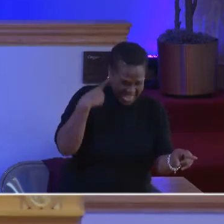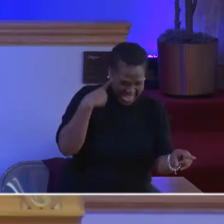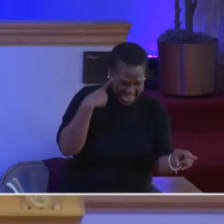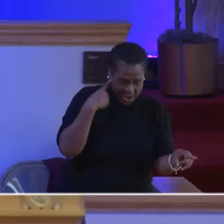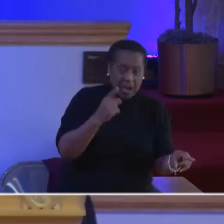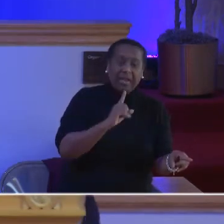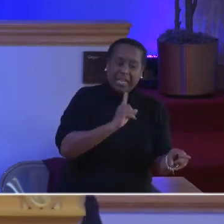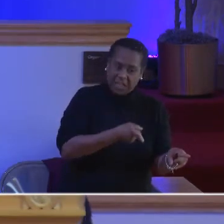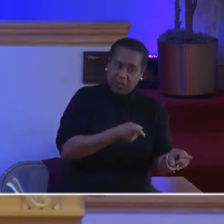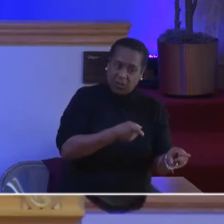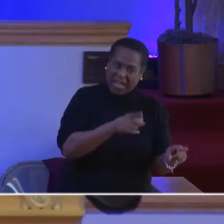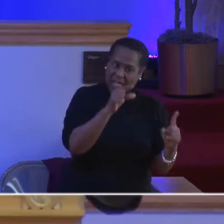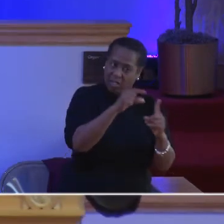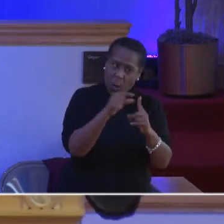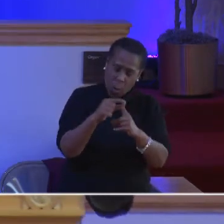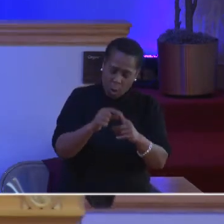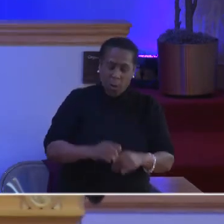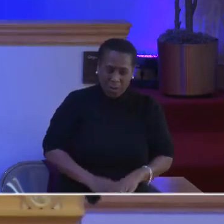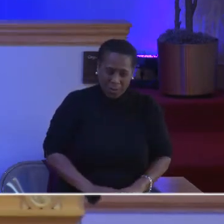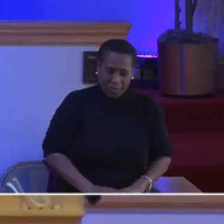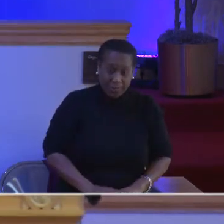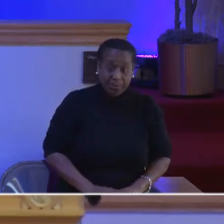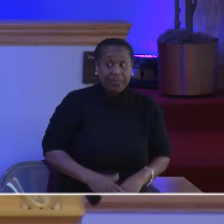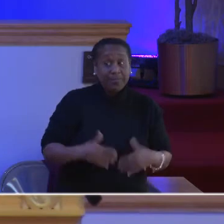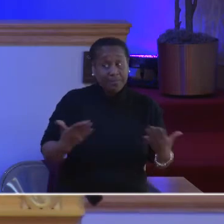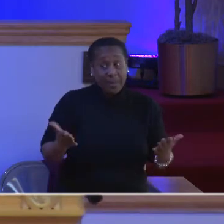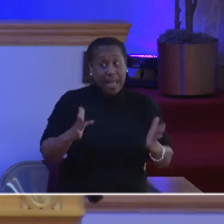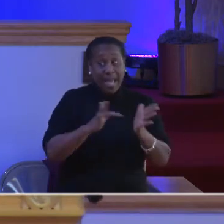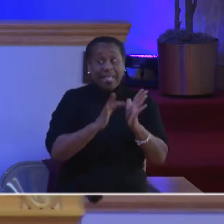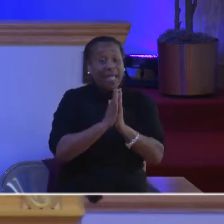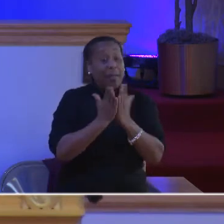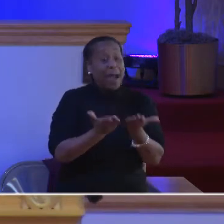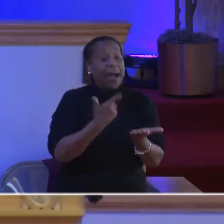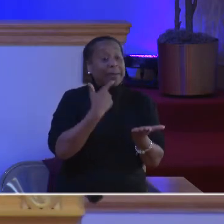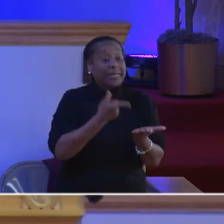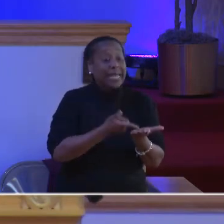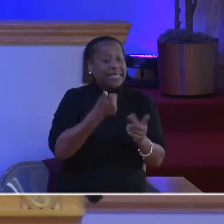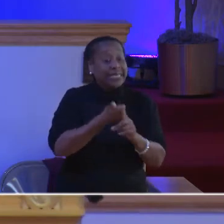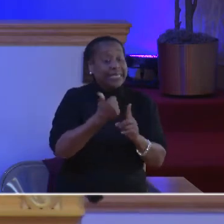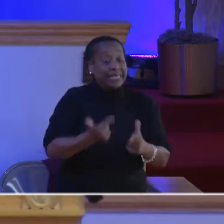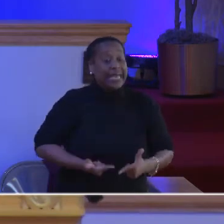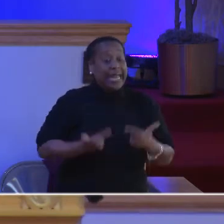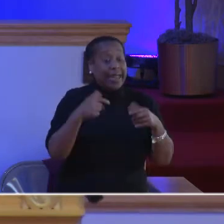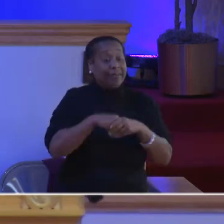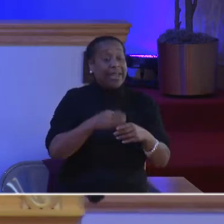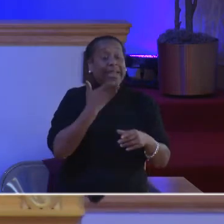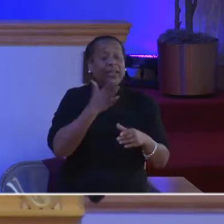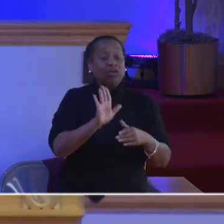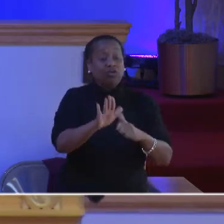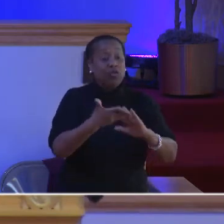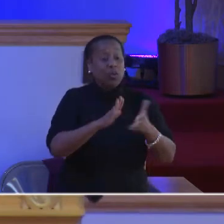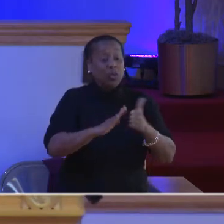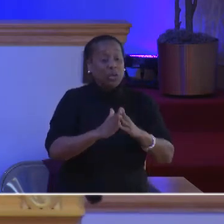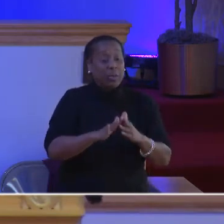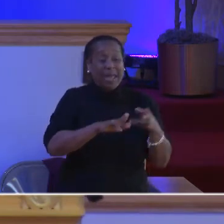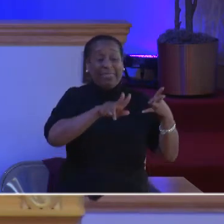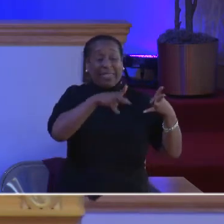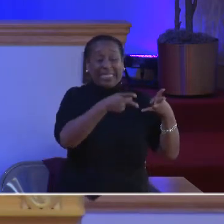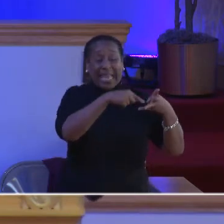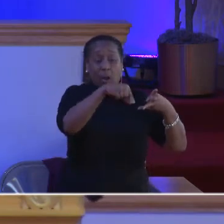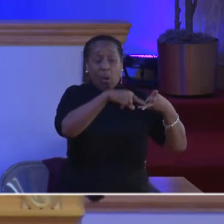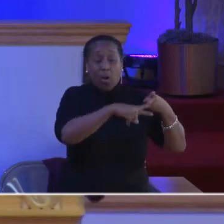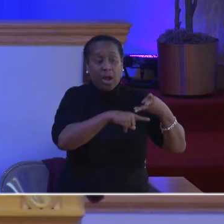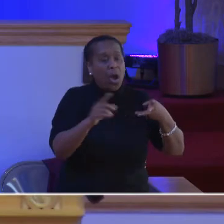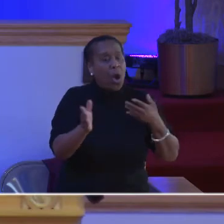is really the word. And beloved, the Bible says that she lived in Jerusalem in the second quarter.